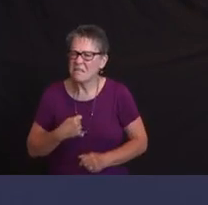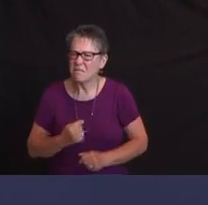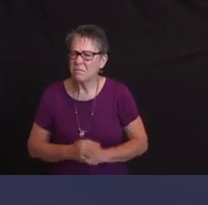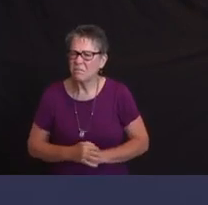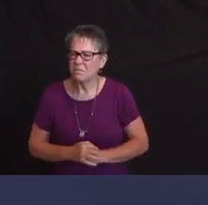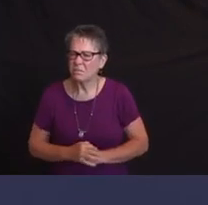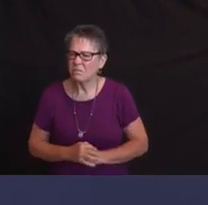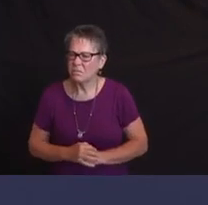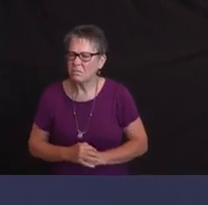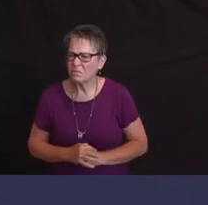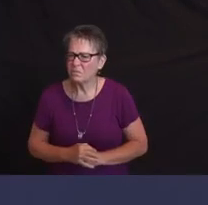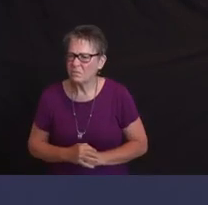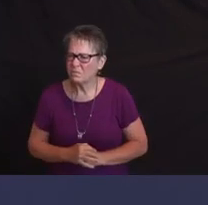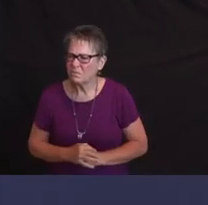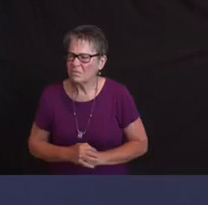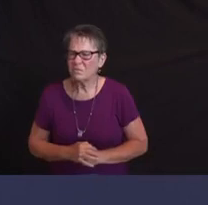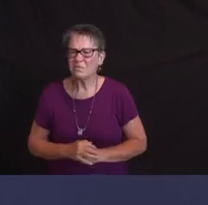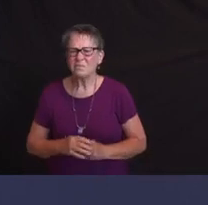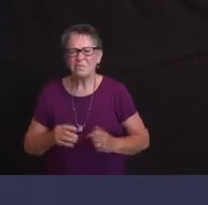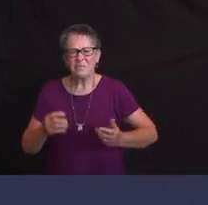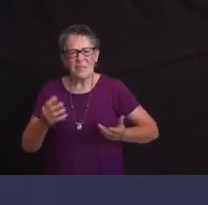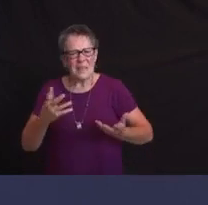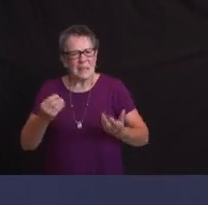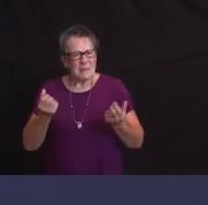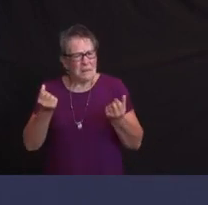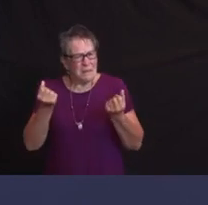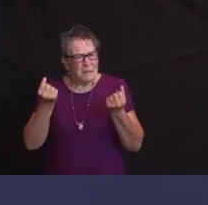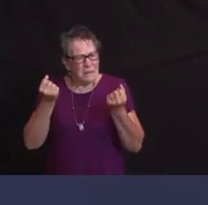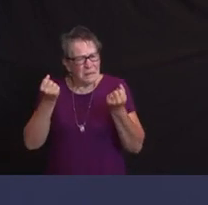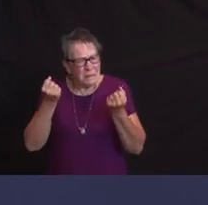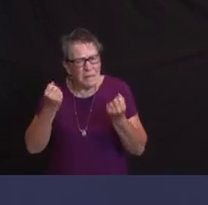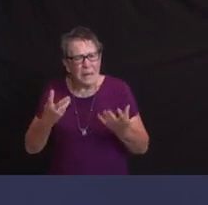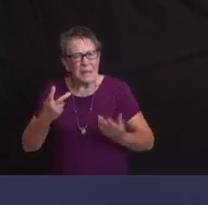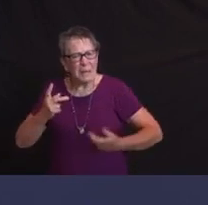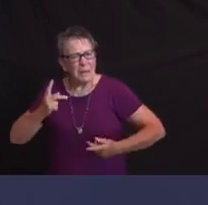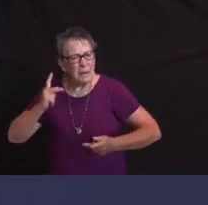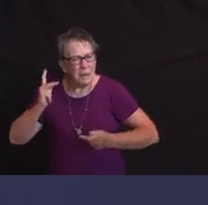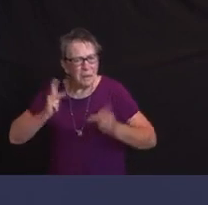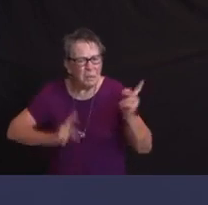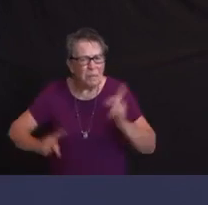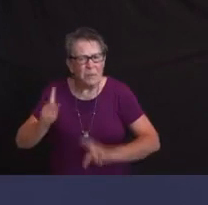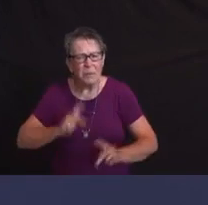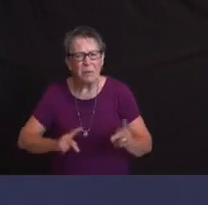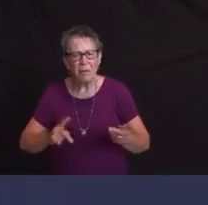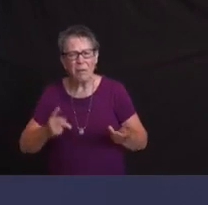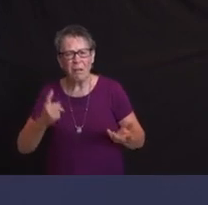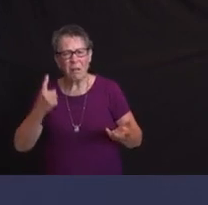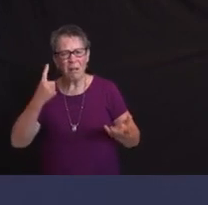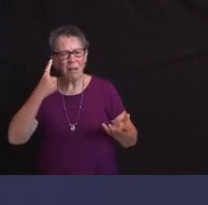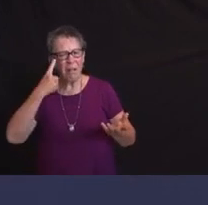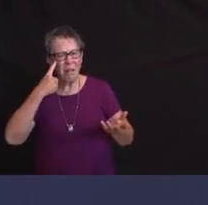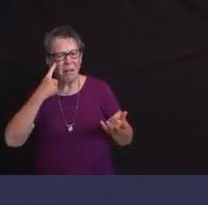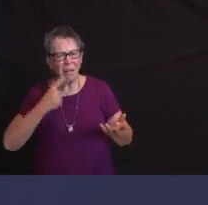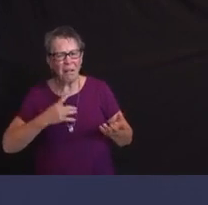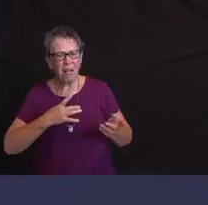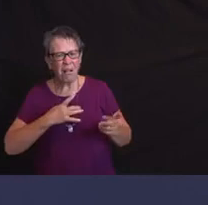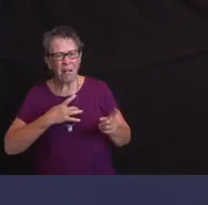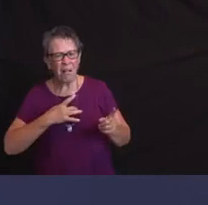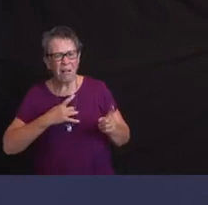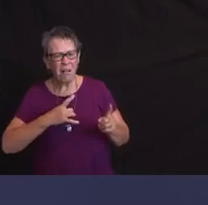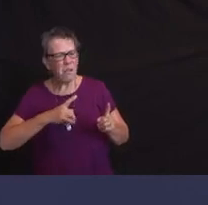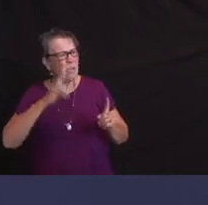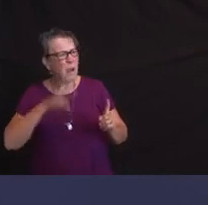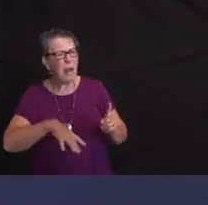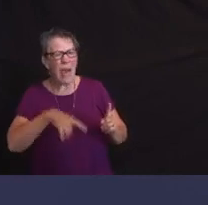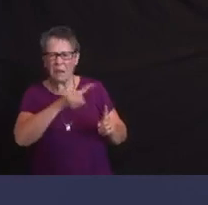believe, a majority of New Jerseyans, wholeheartedly reject that in its entirety. We are not going to sacrifice the health